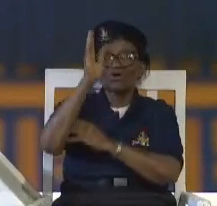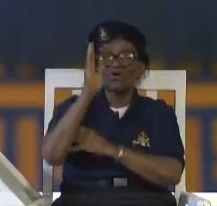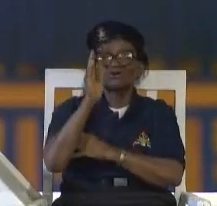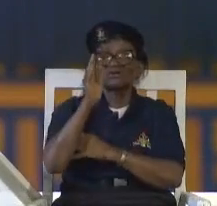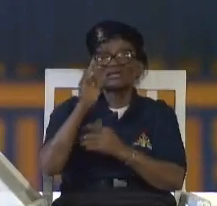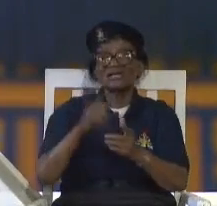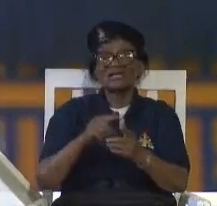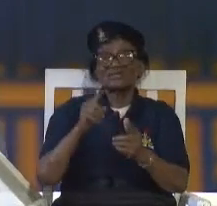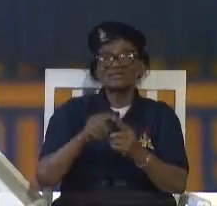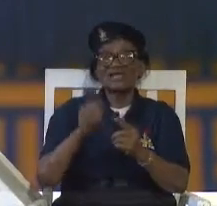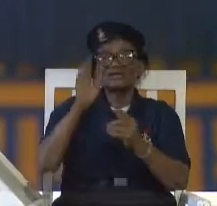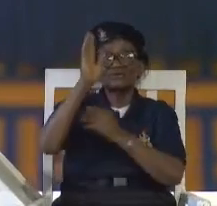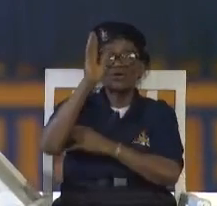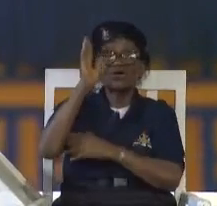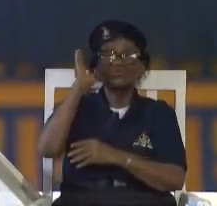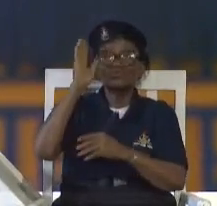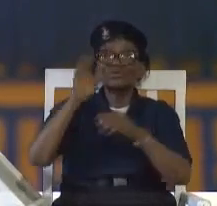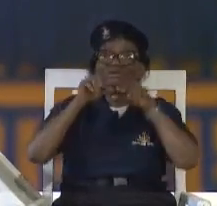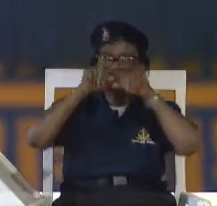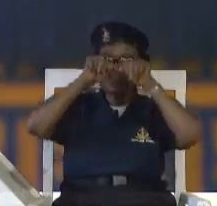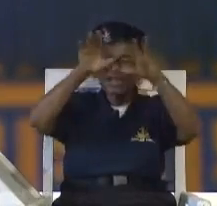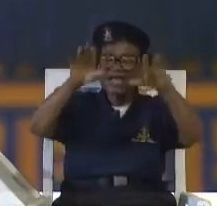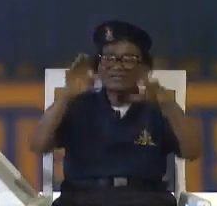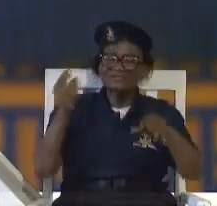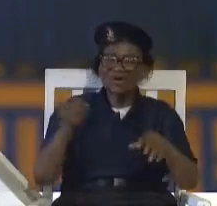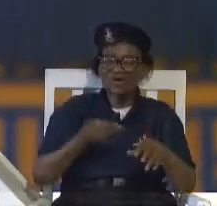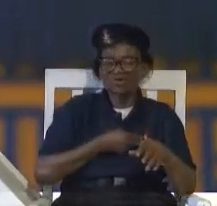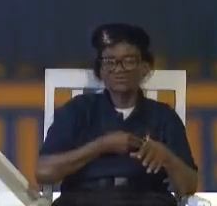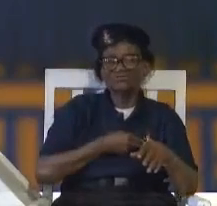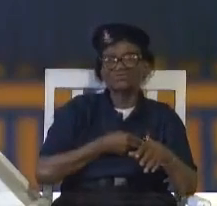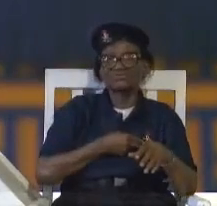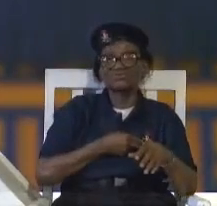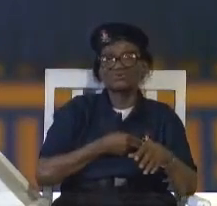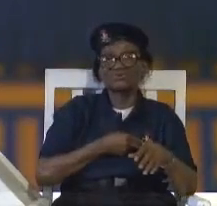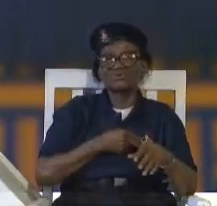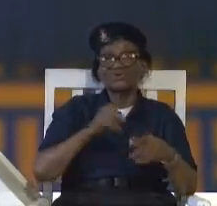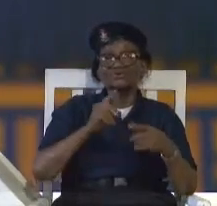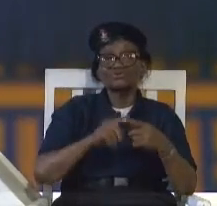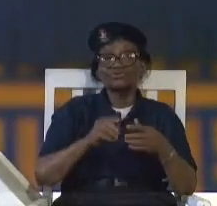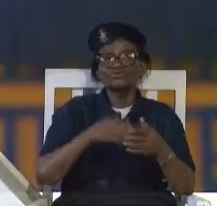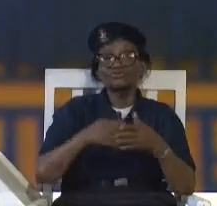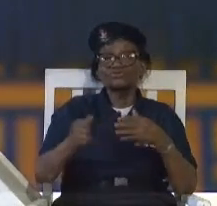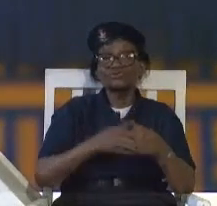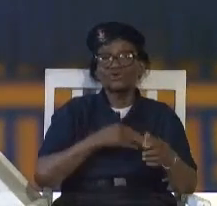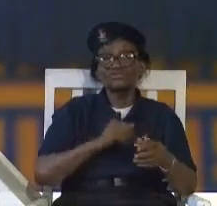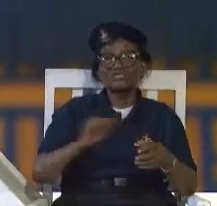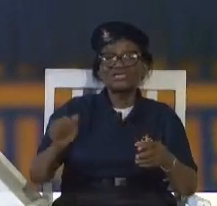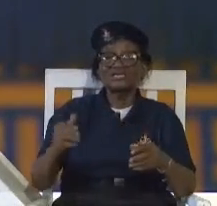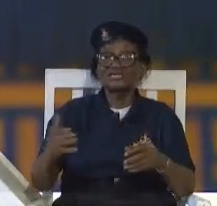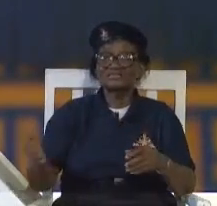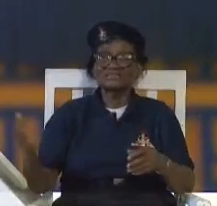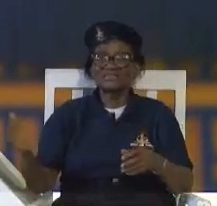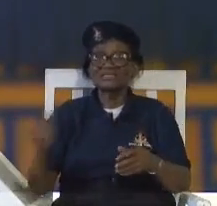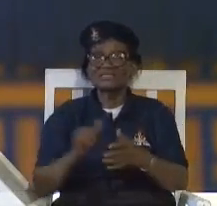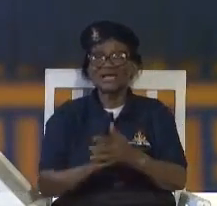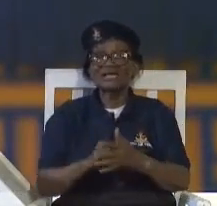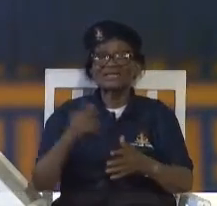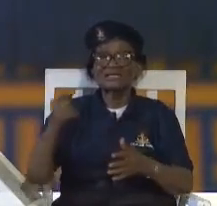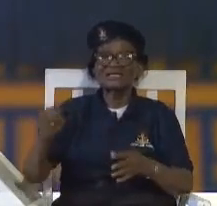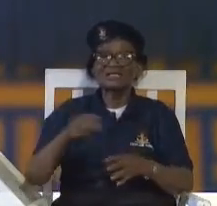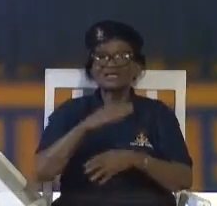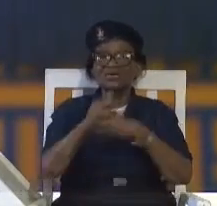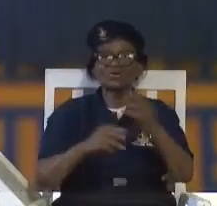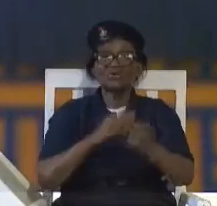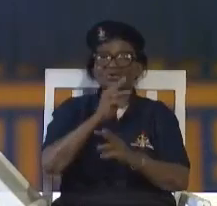then God will bless us to such an extent that the whole world